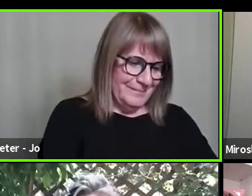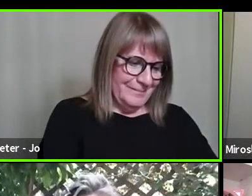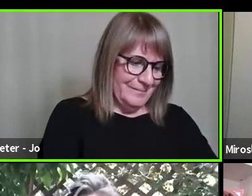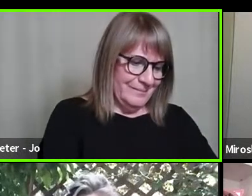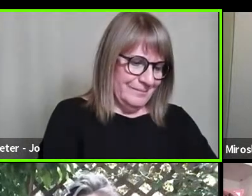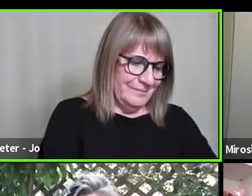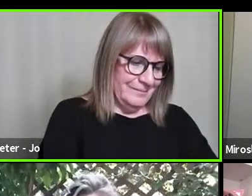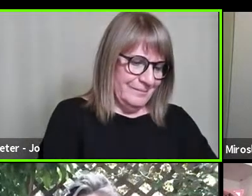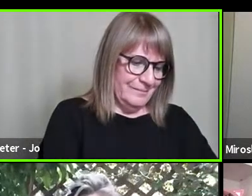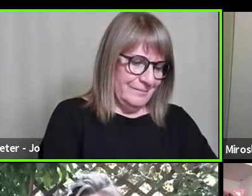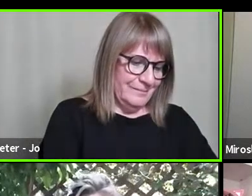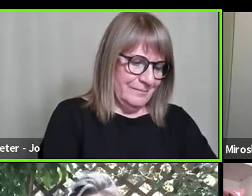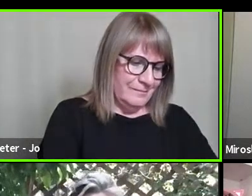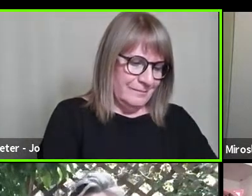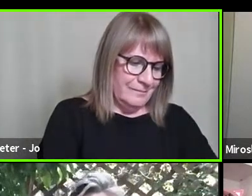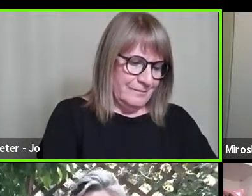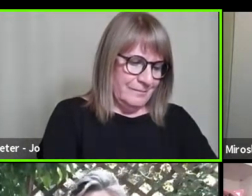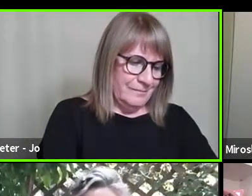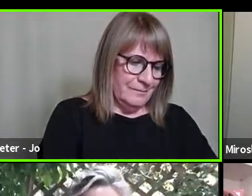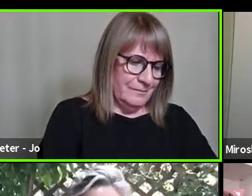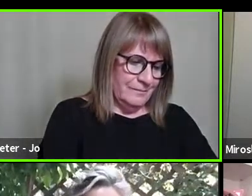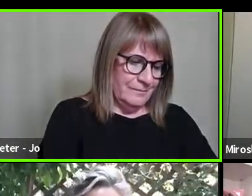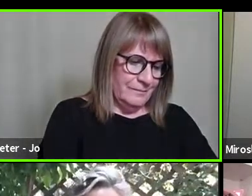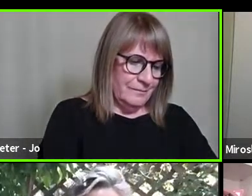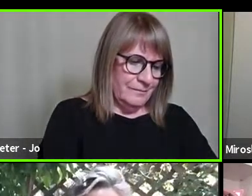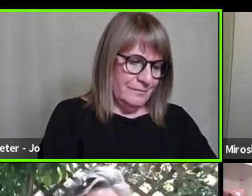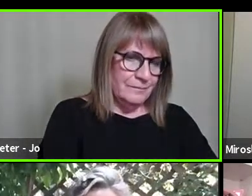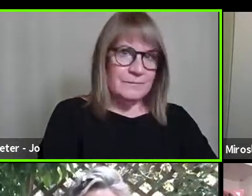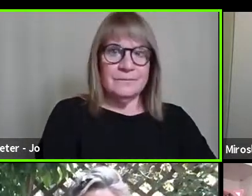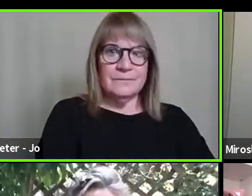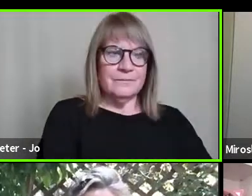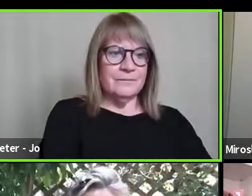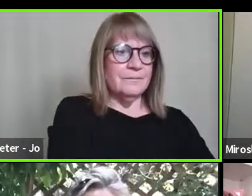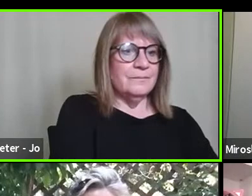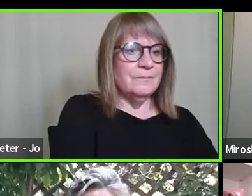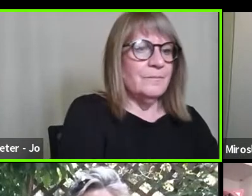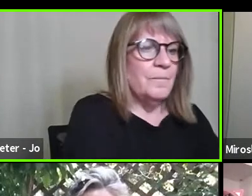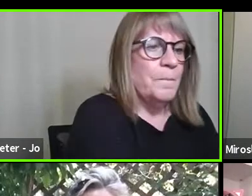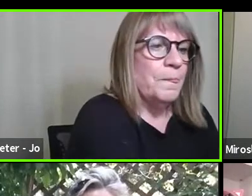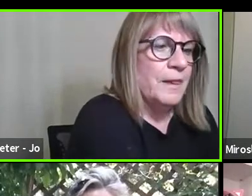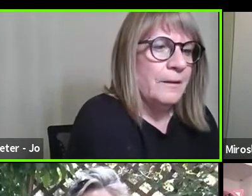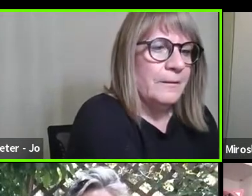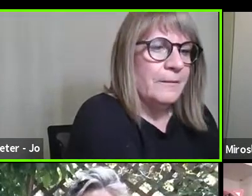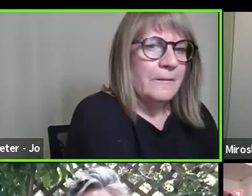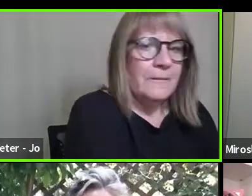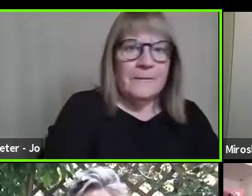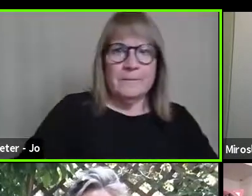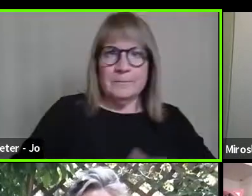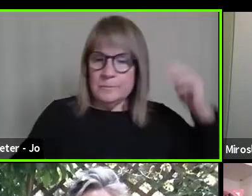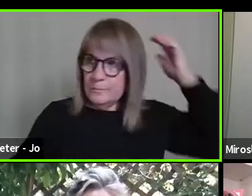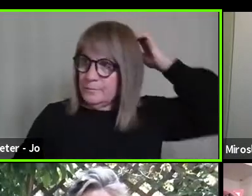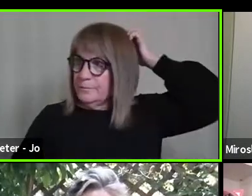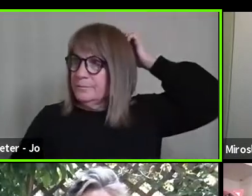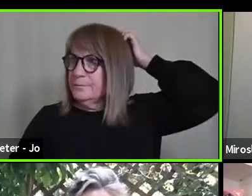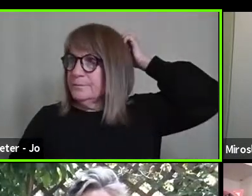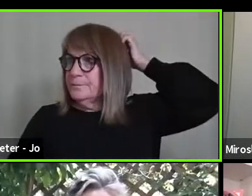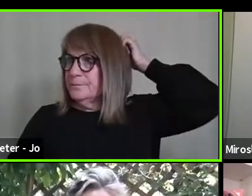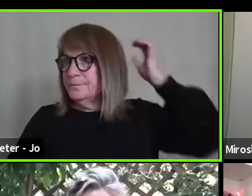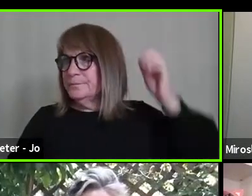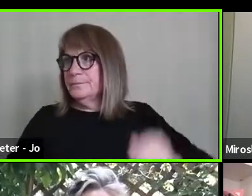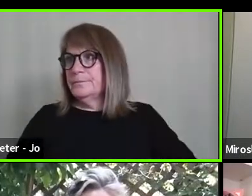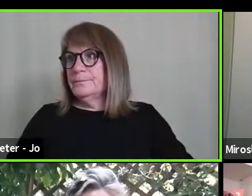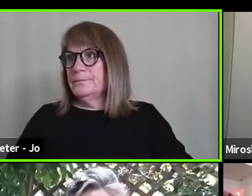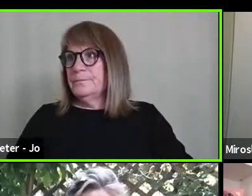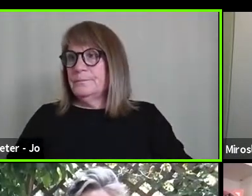just a quick question is live transcription also enabled on the zoom yes we are having it um